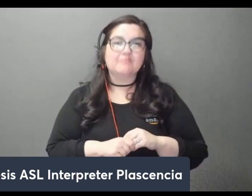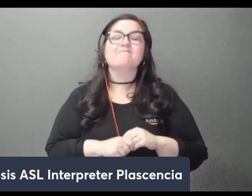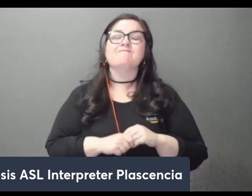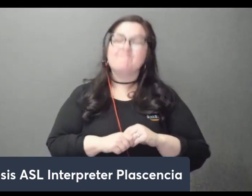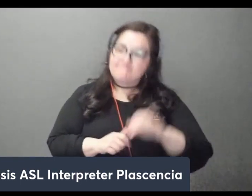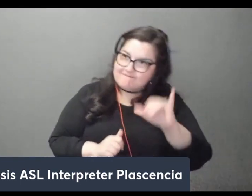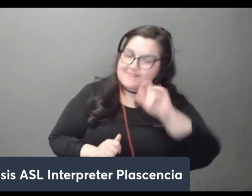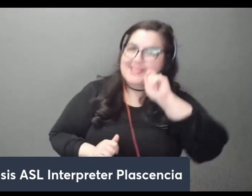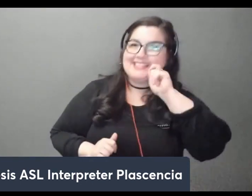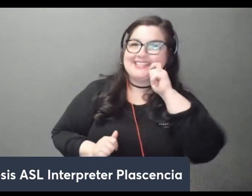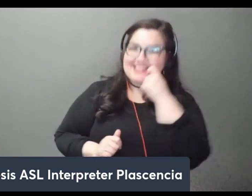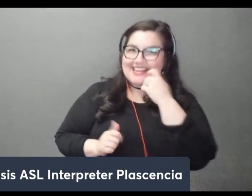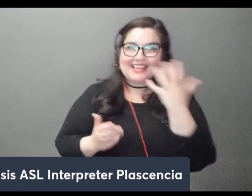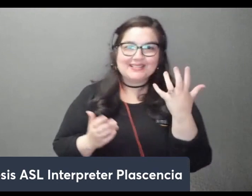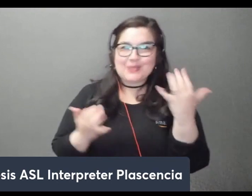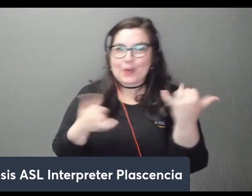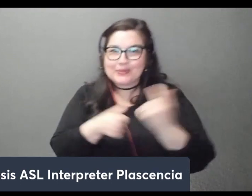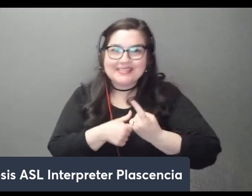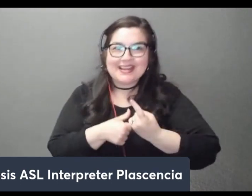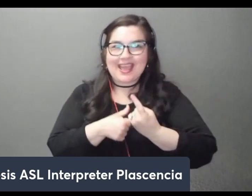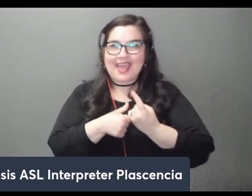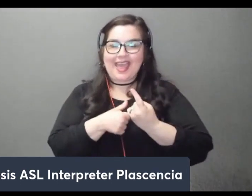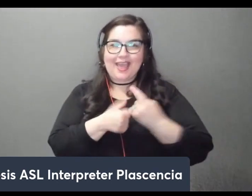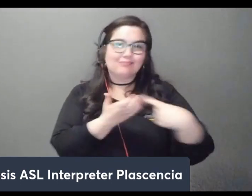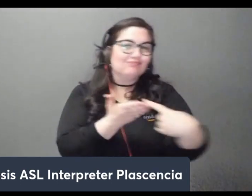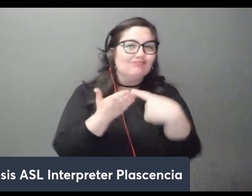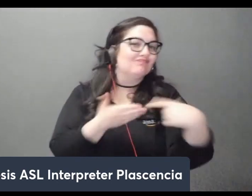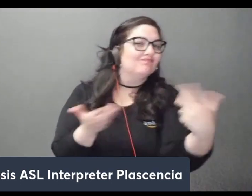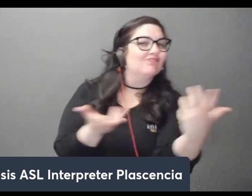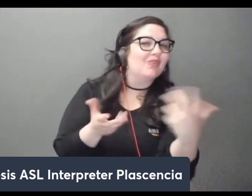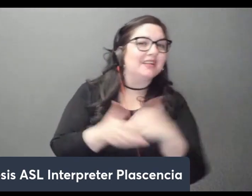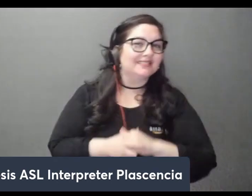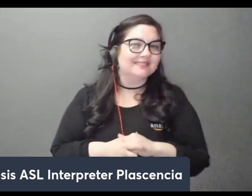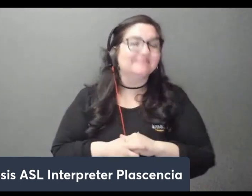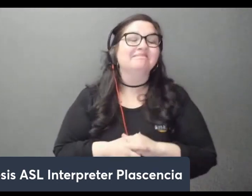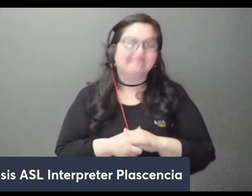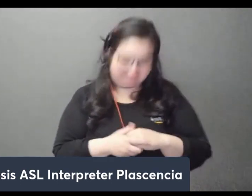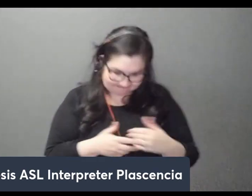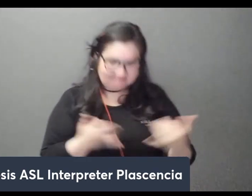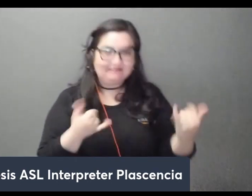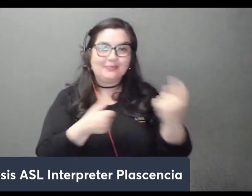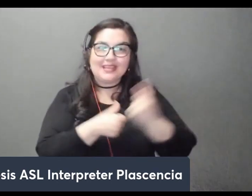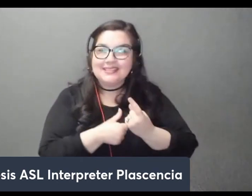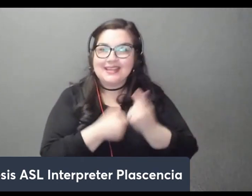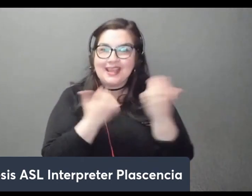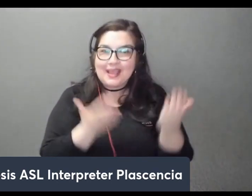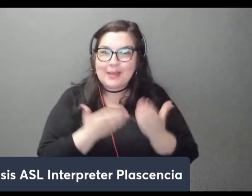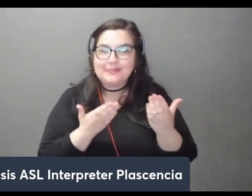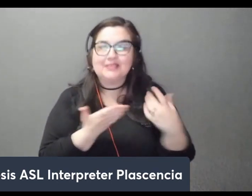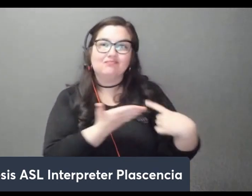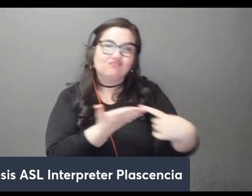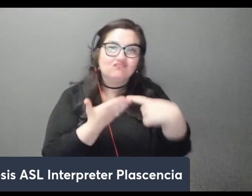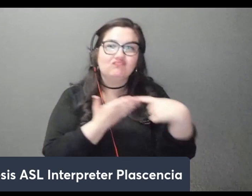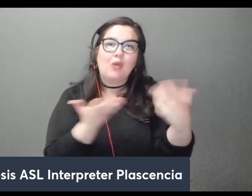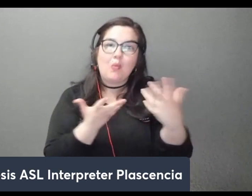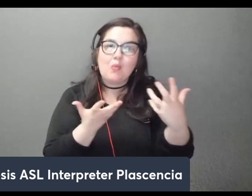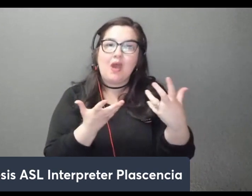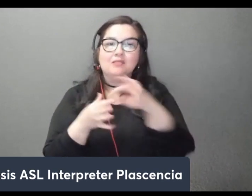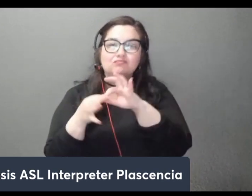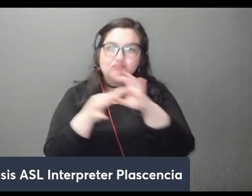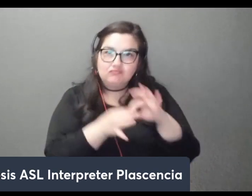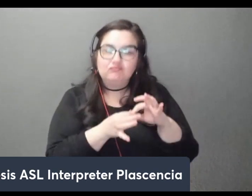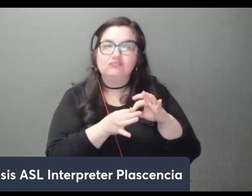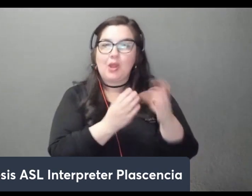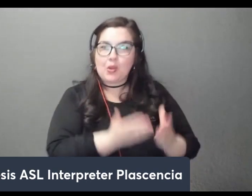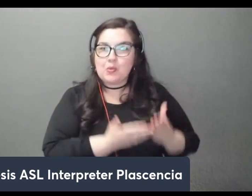Neat. So what are you here to talk to us about today? Hey, I'm here to talk about what is it that we're doing in terms of